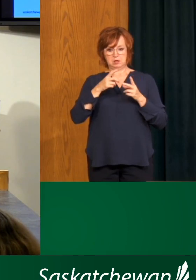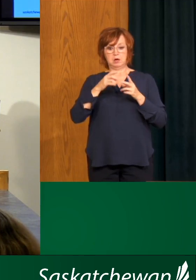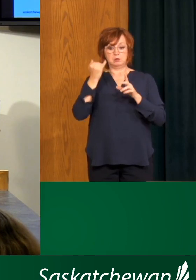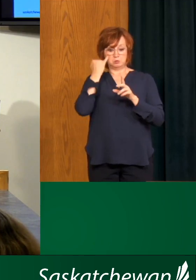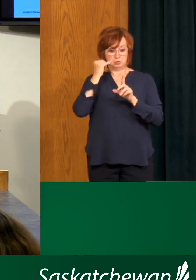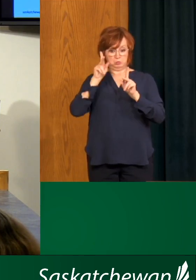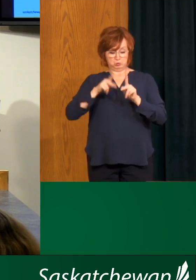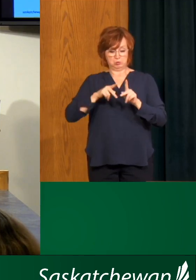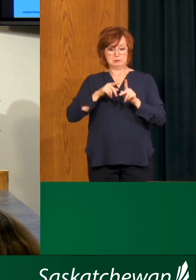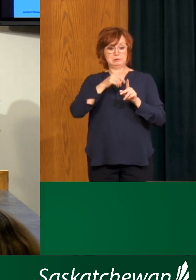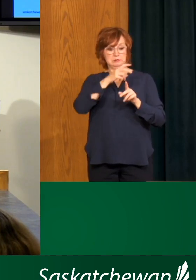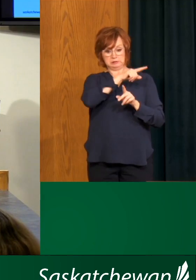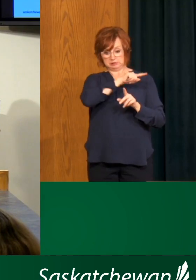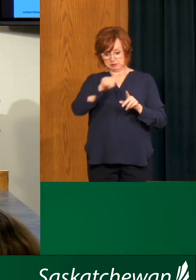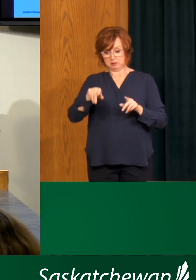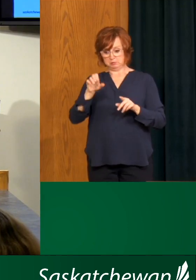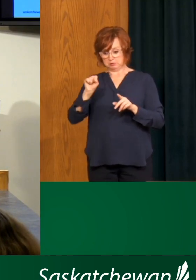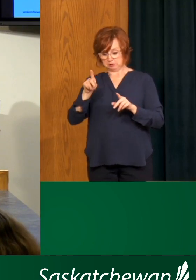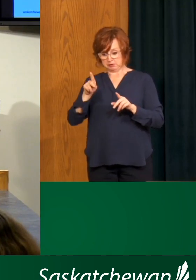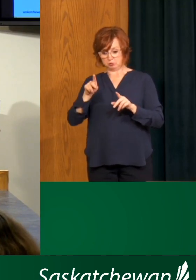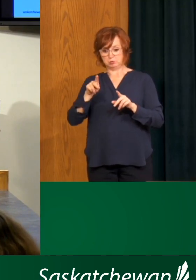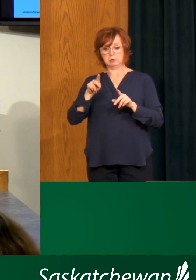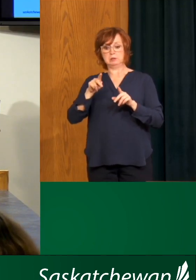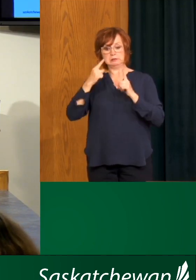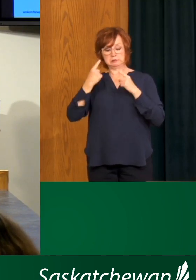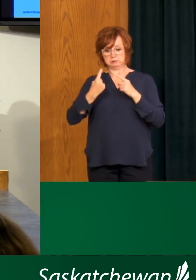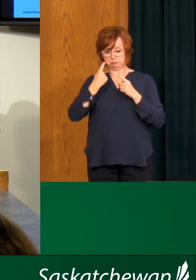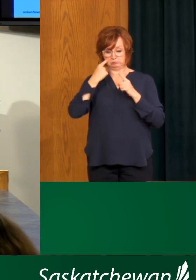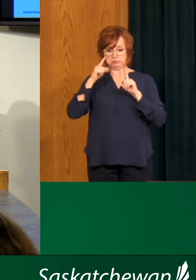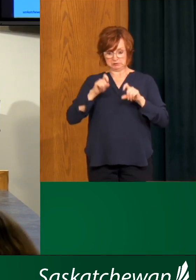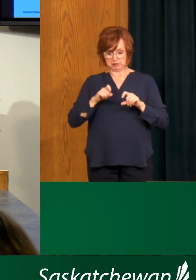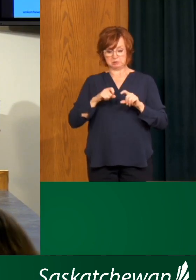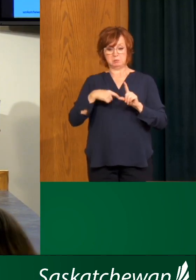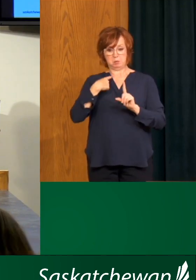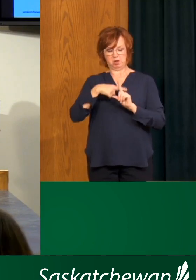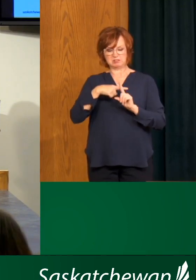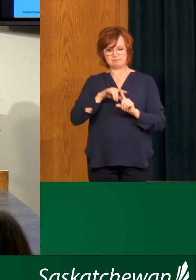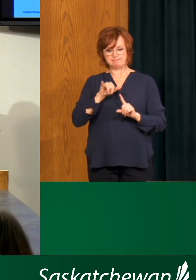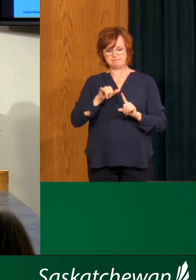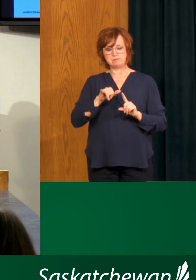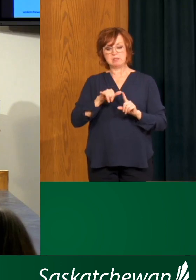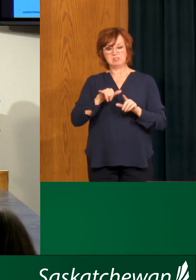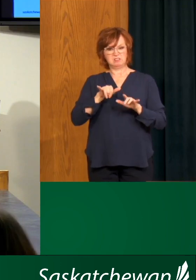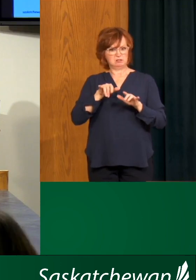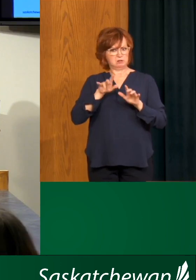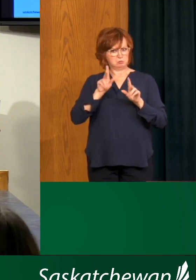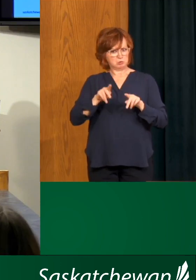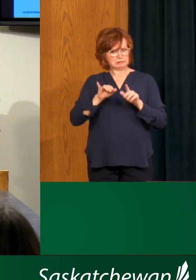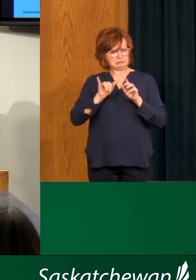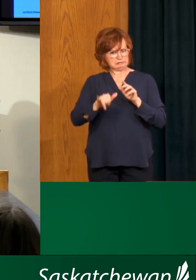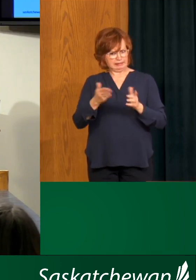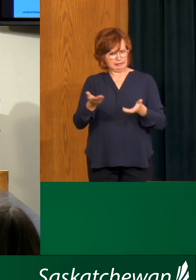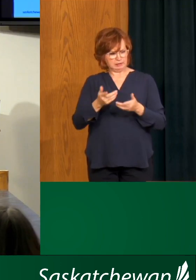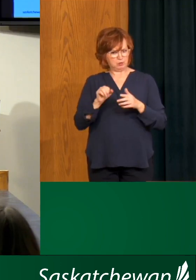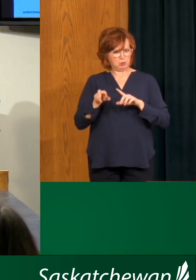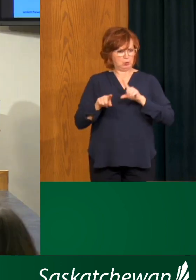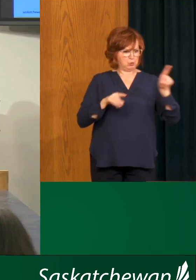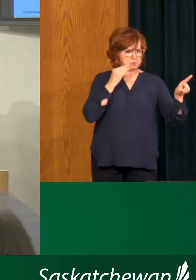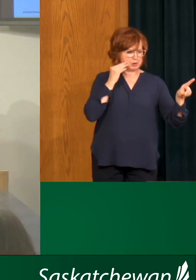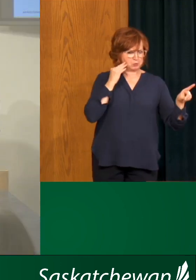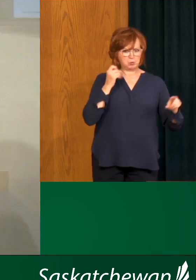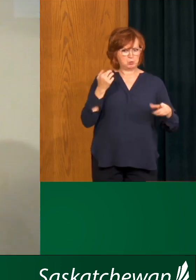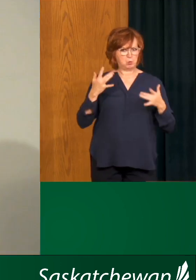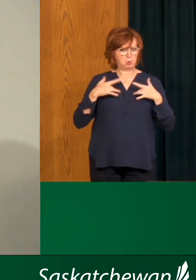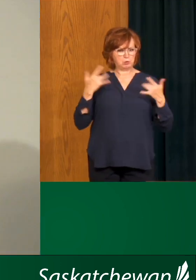is that working? Yeah, so the attribution rules are quite complex, but generally, for example, I think we have, it's not